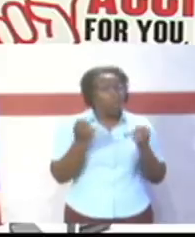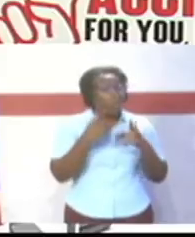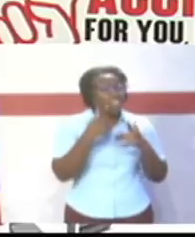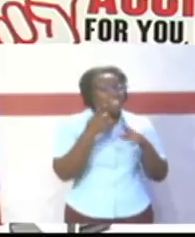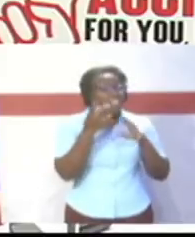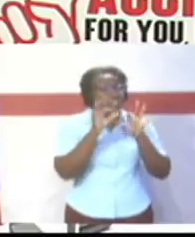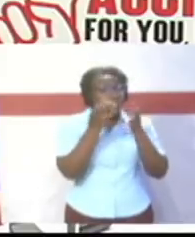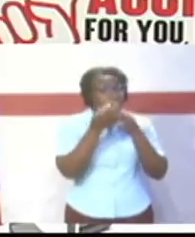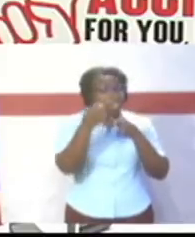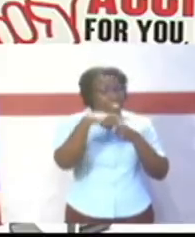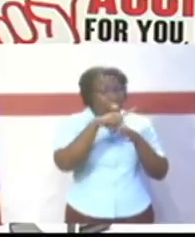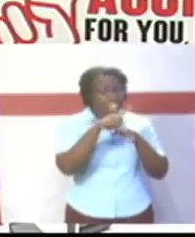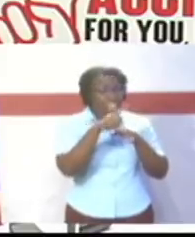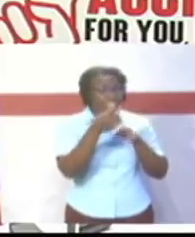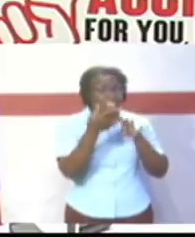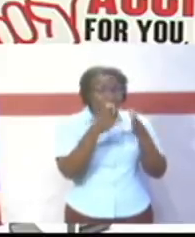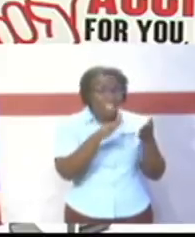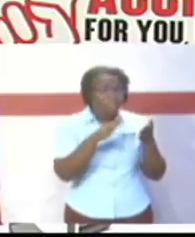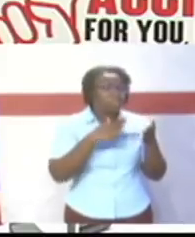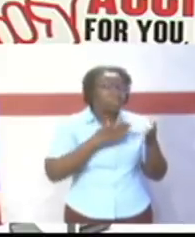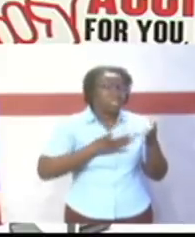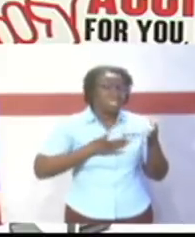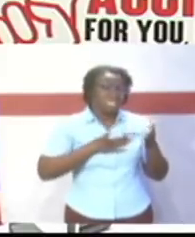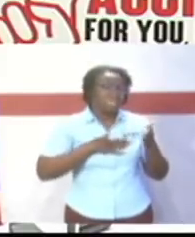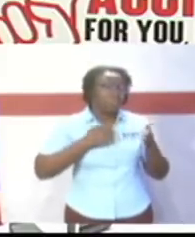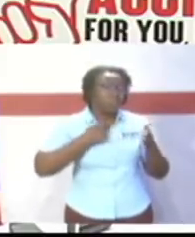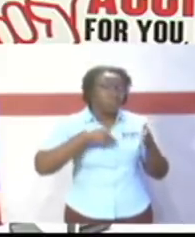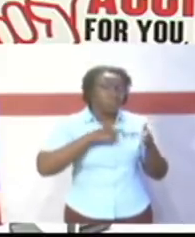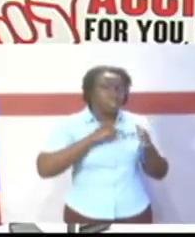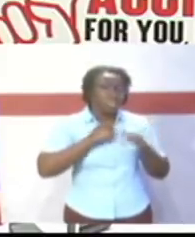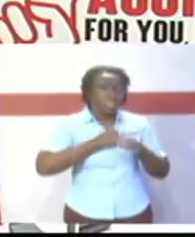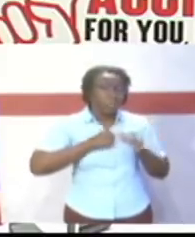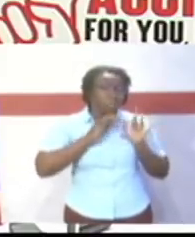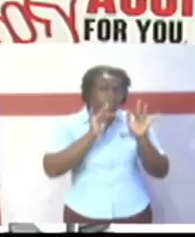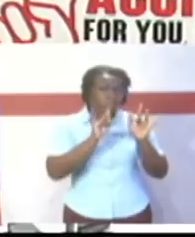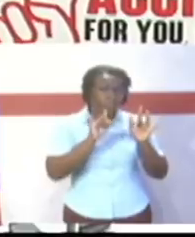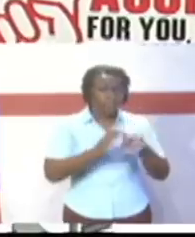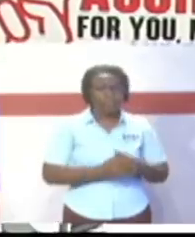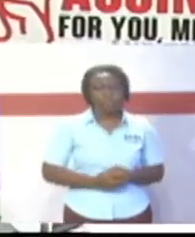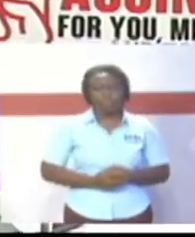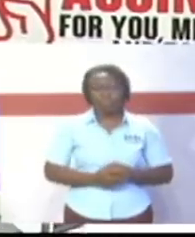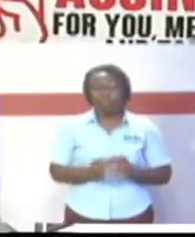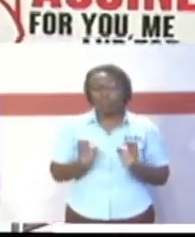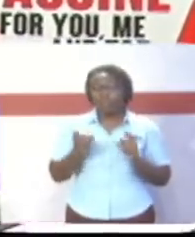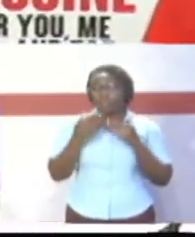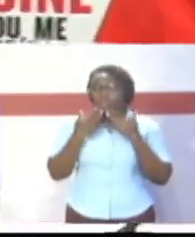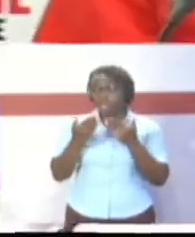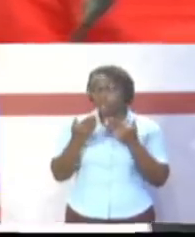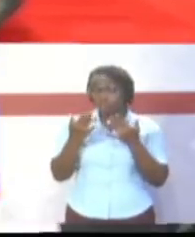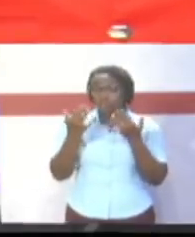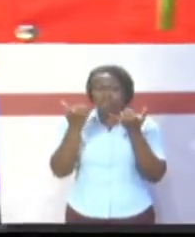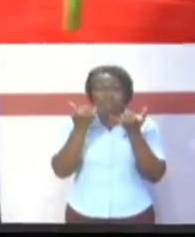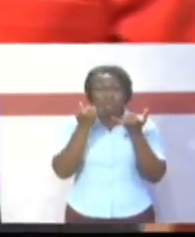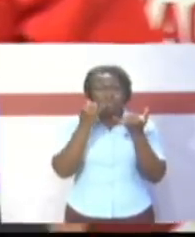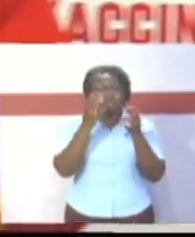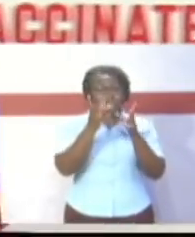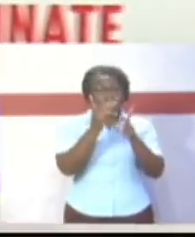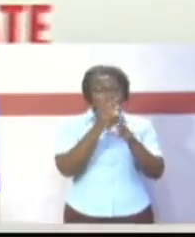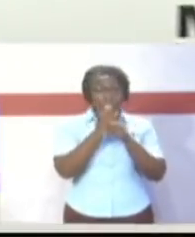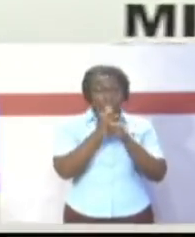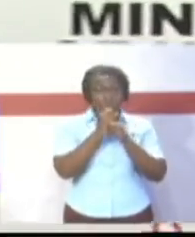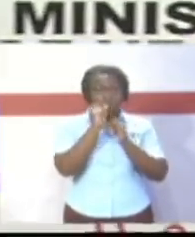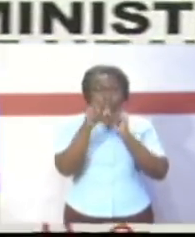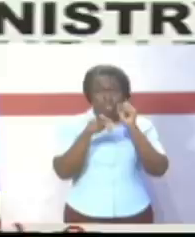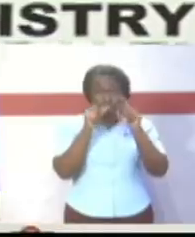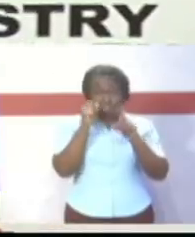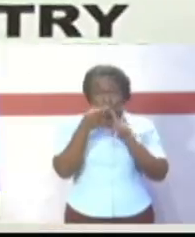who have been affected. Thank you very much, Al. And thank you, Minister. We'll now take questions from the media. We are reminding the media